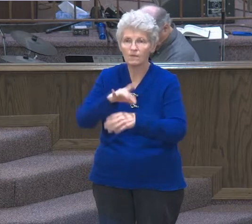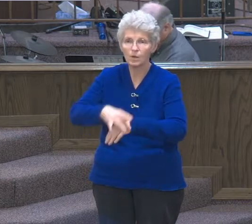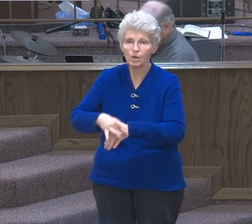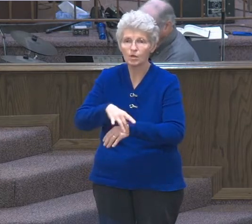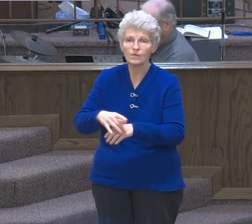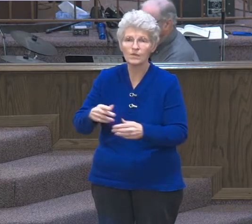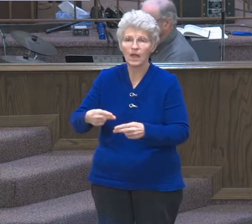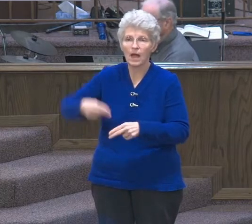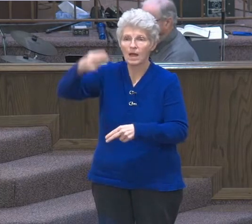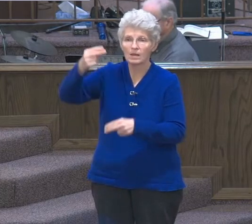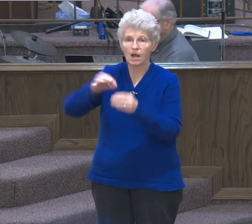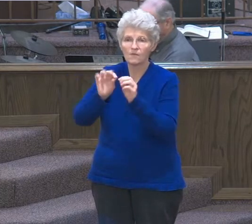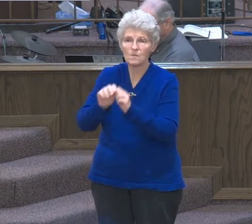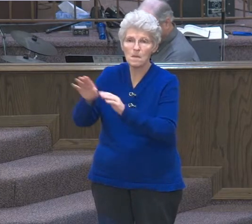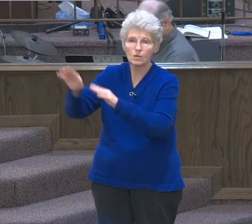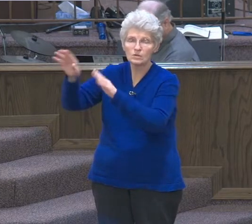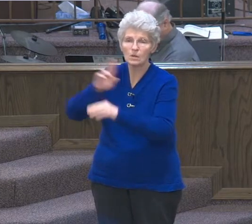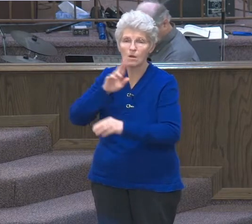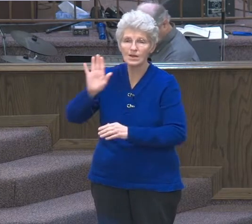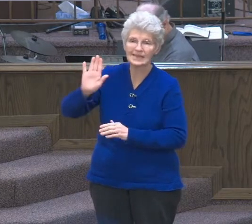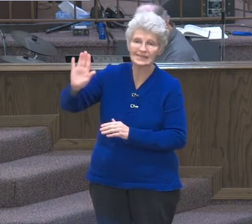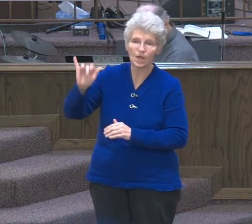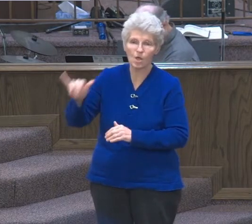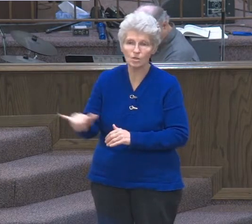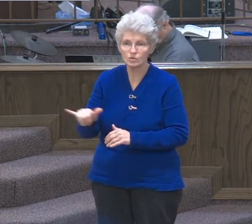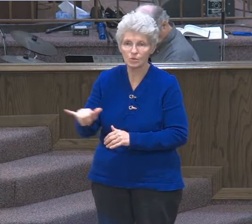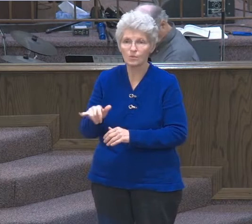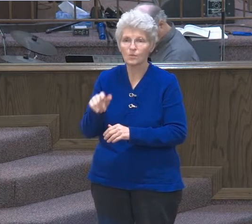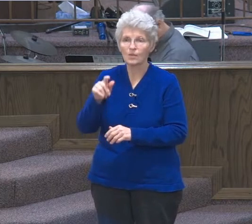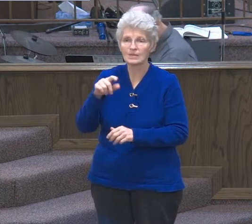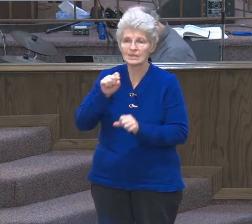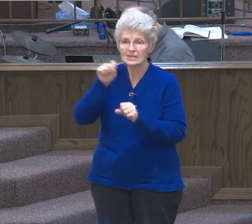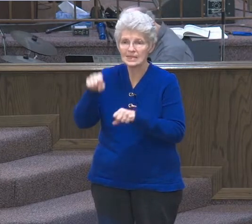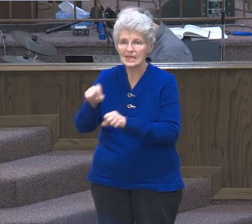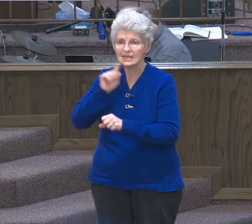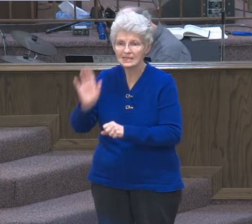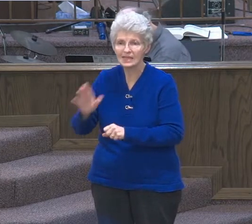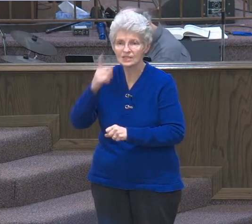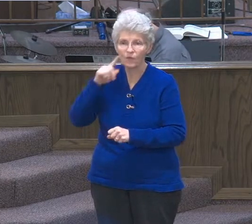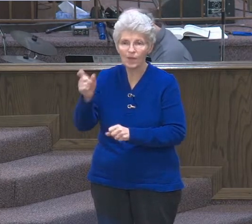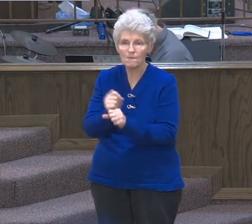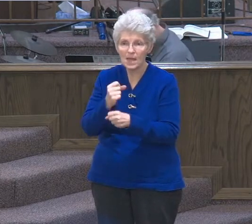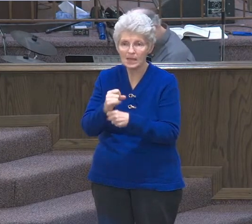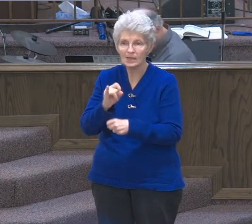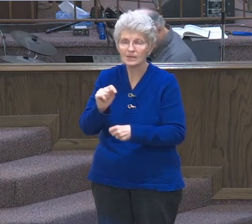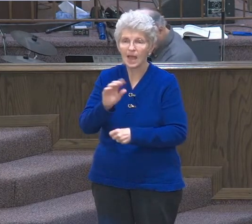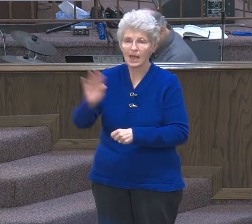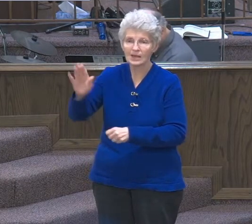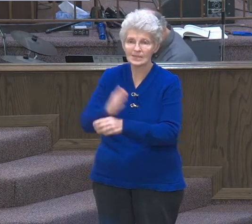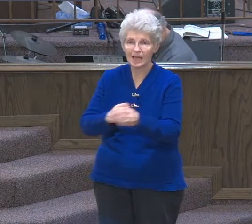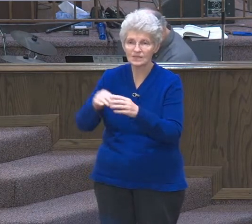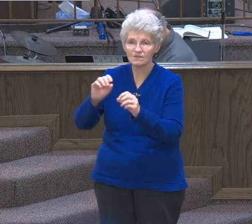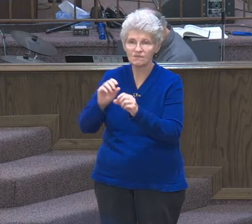his also. The sea is his, for he made it, and his hands formed the dry